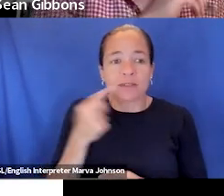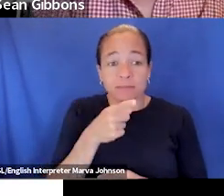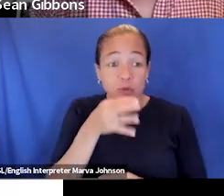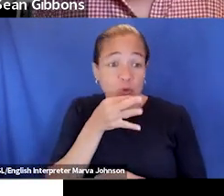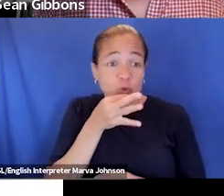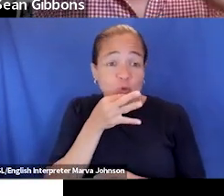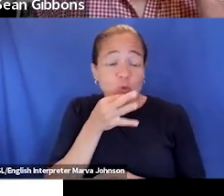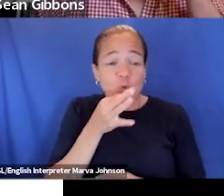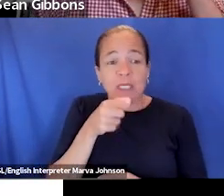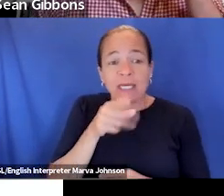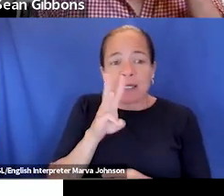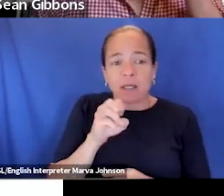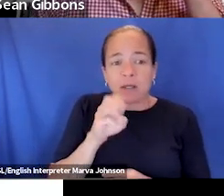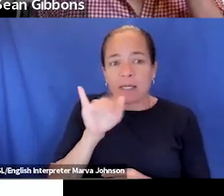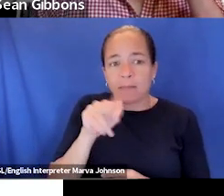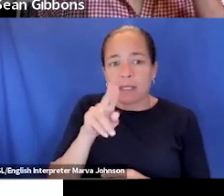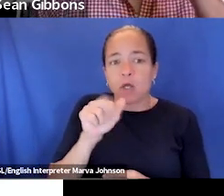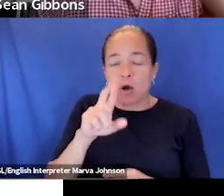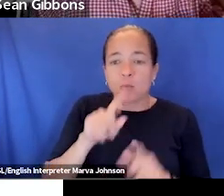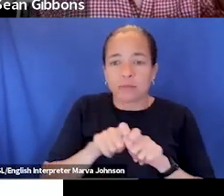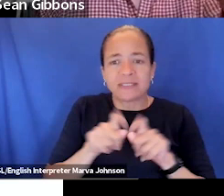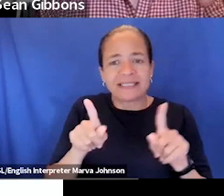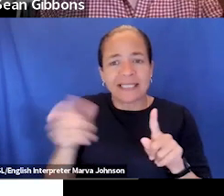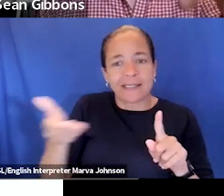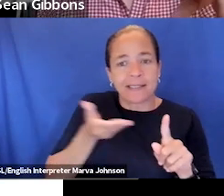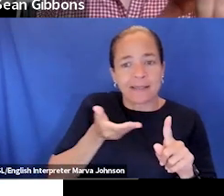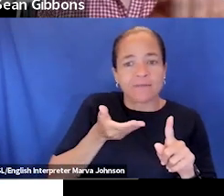a webinar that we'll be doing. We'll send out an invite for this